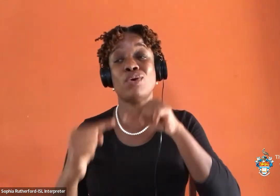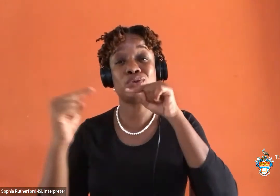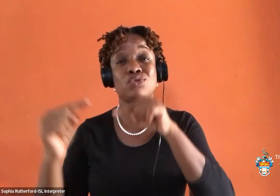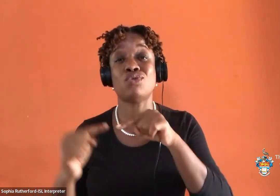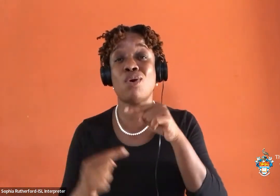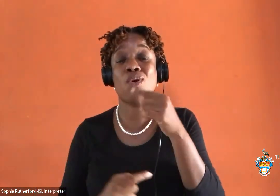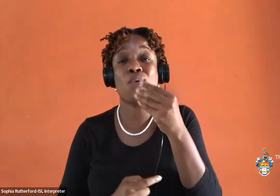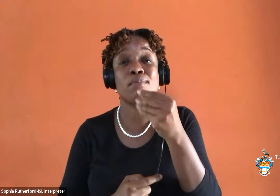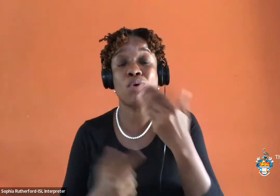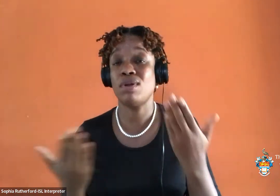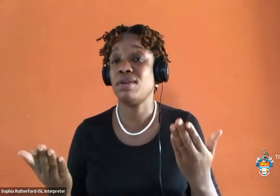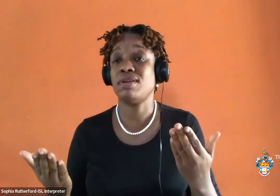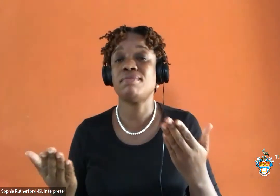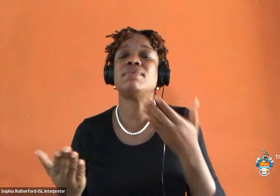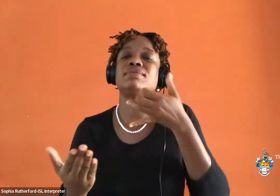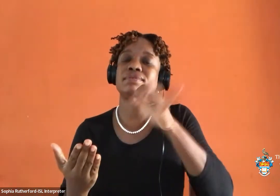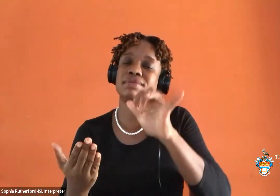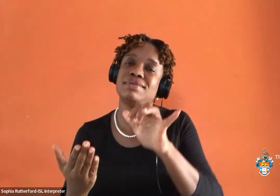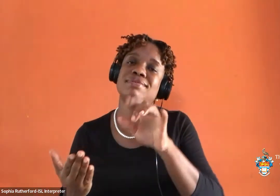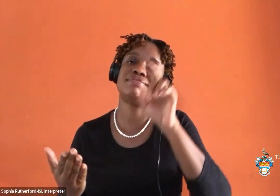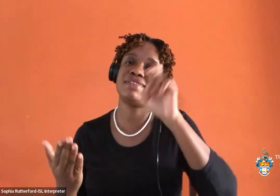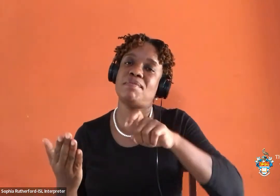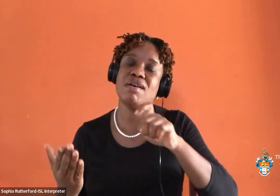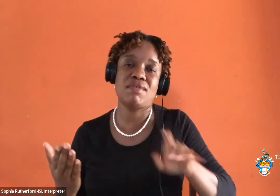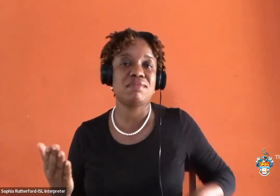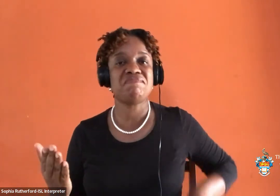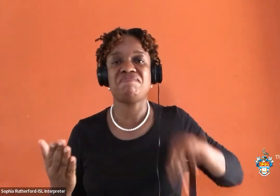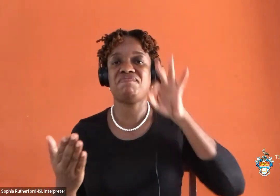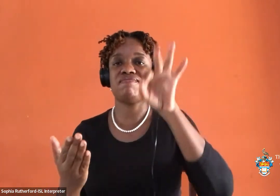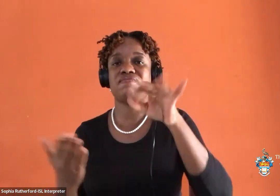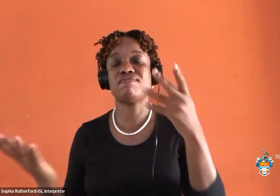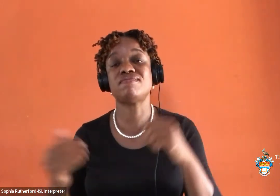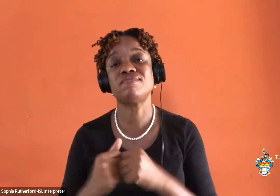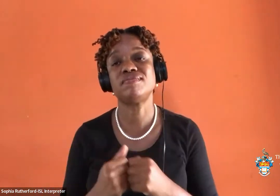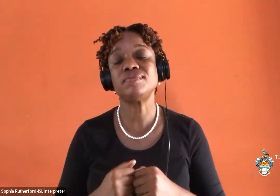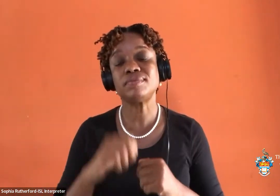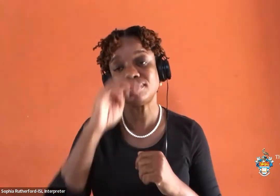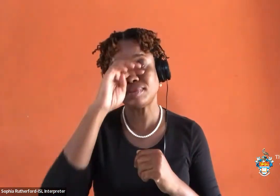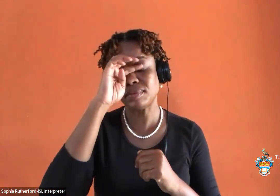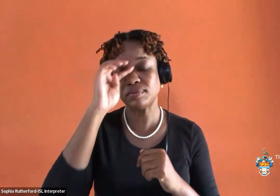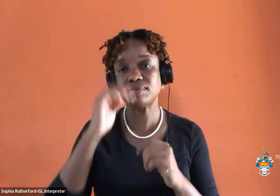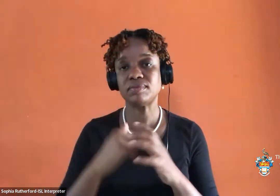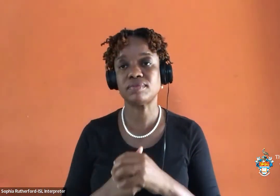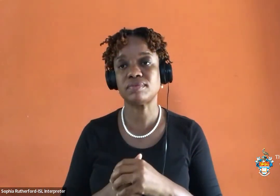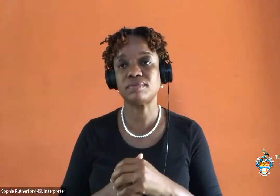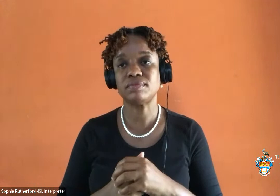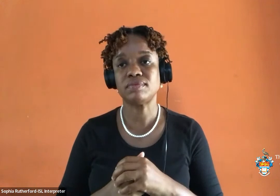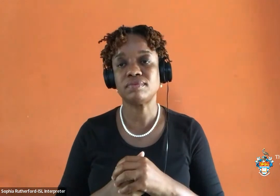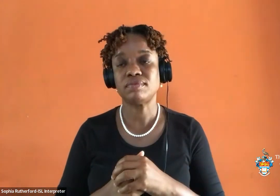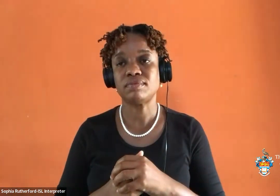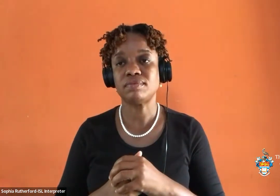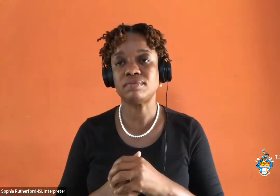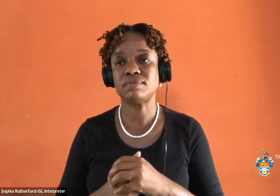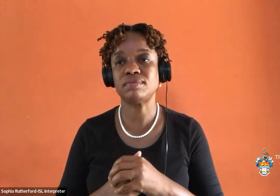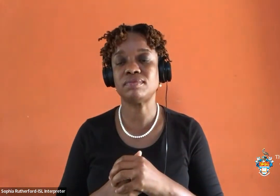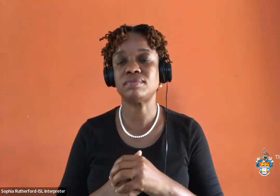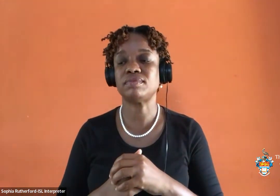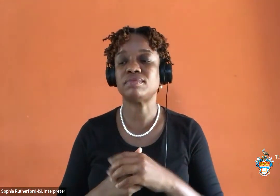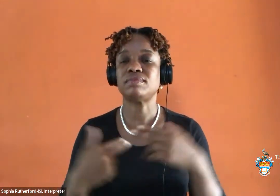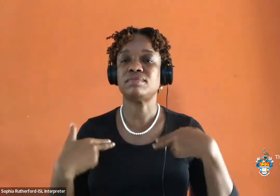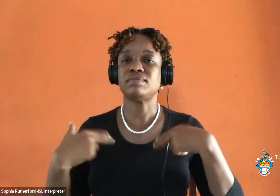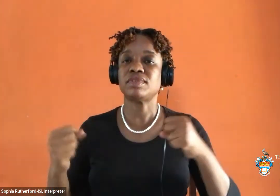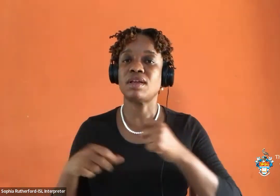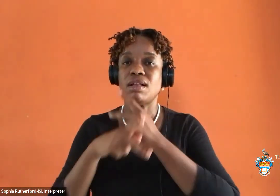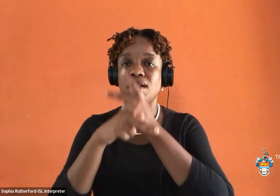to meet their healthcare needs. There is a significant level of access to healthcare information